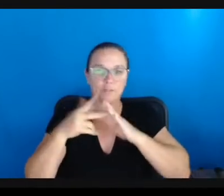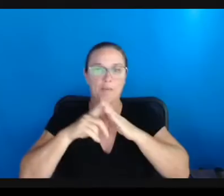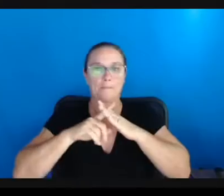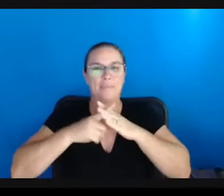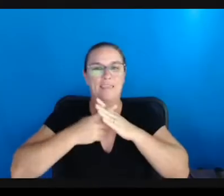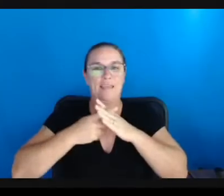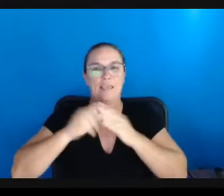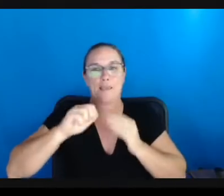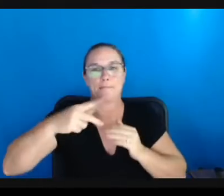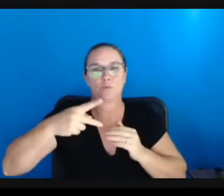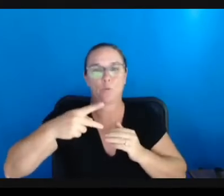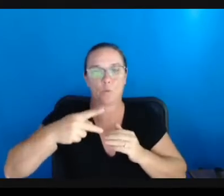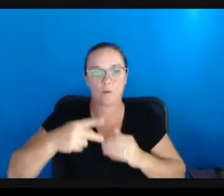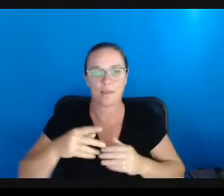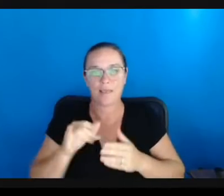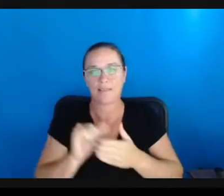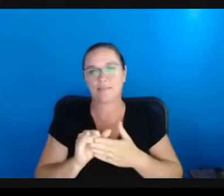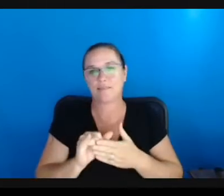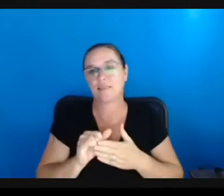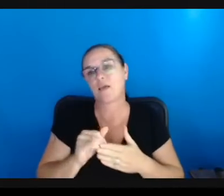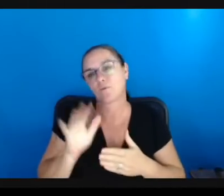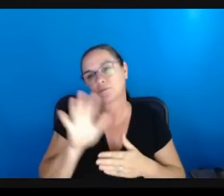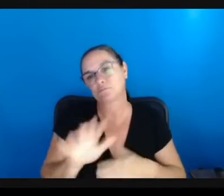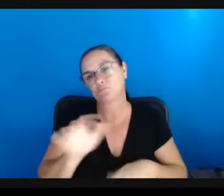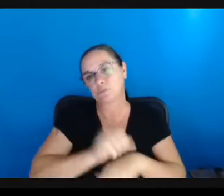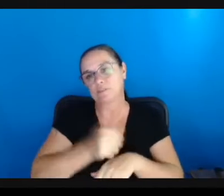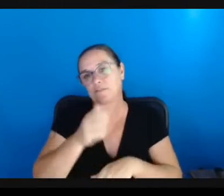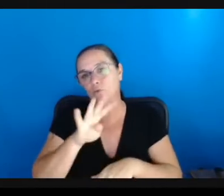that likely was 10:48 a.m. here.